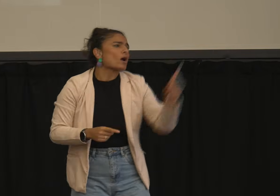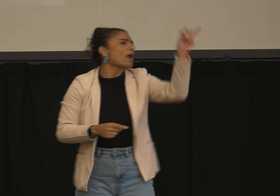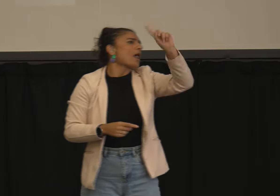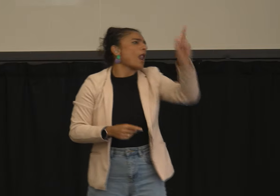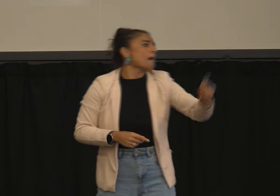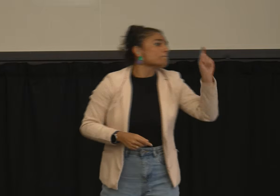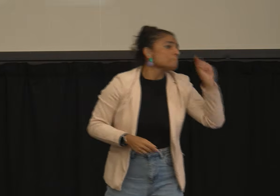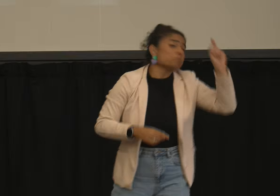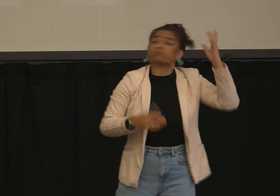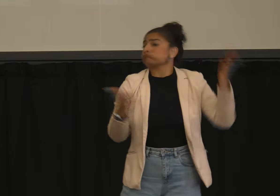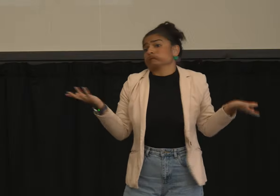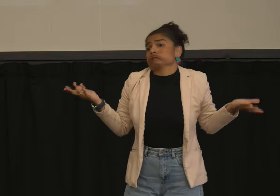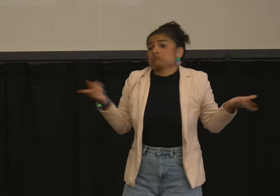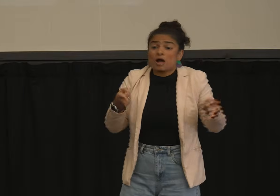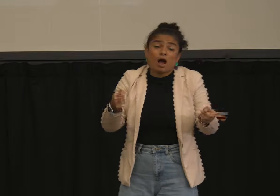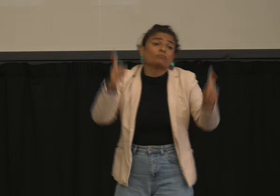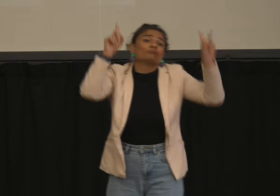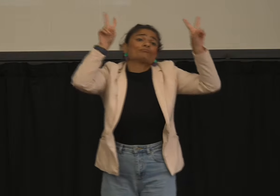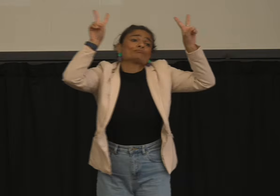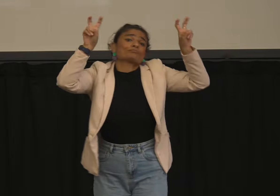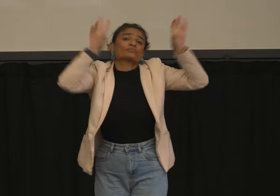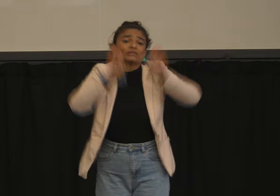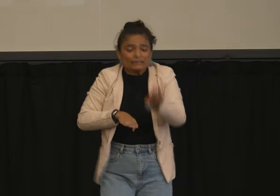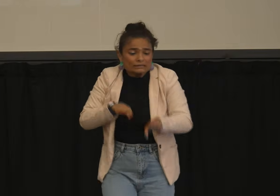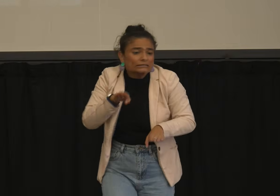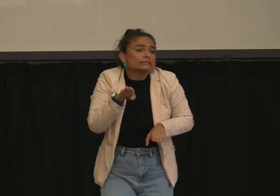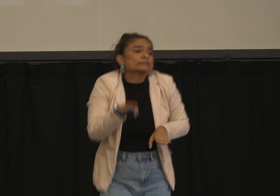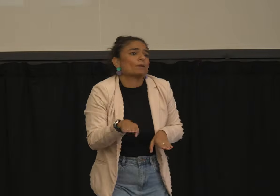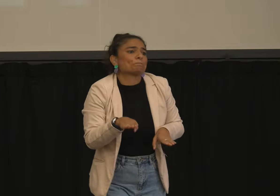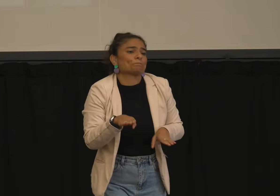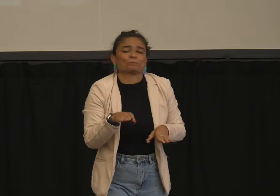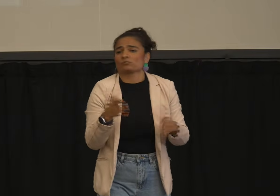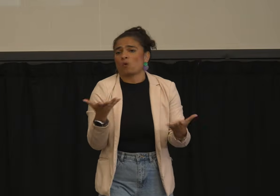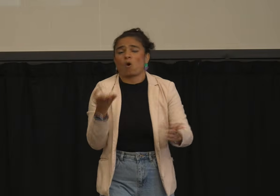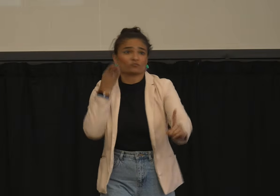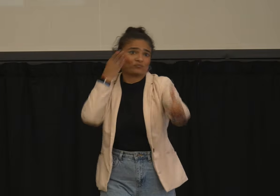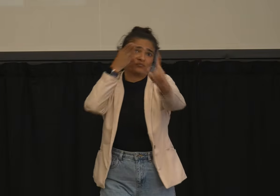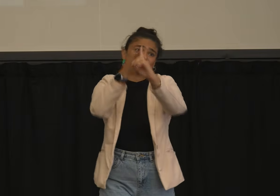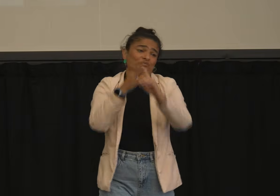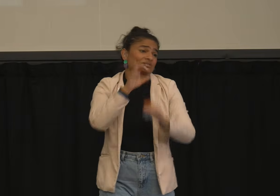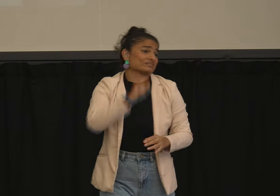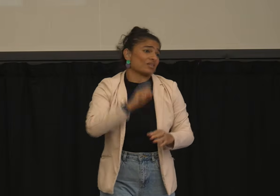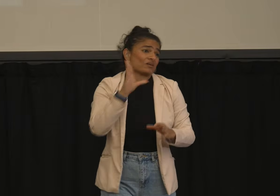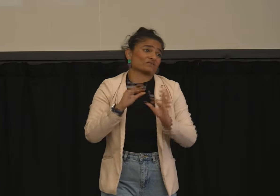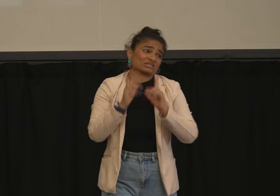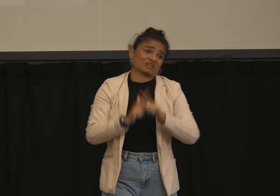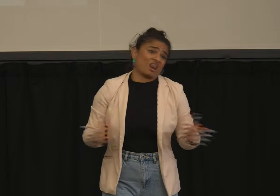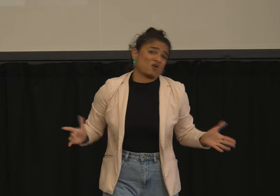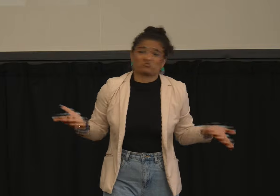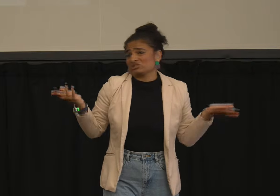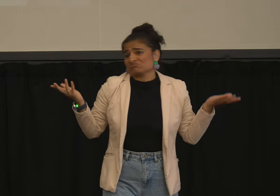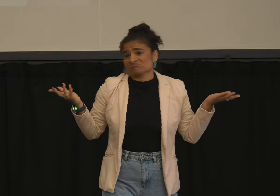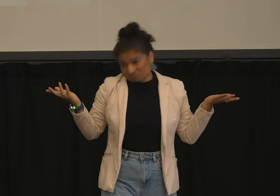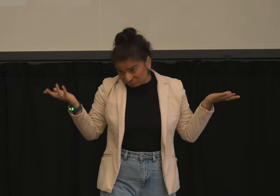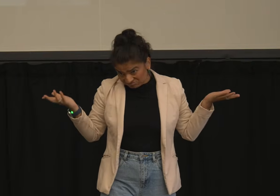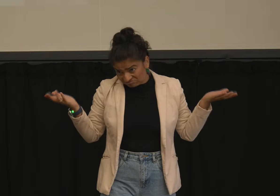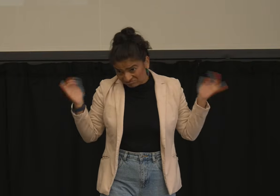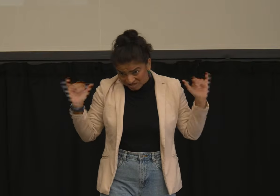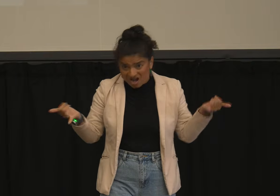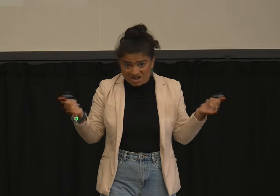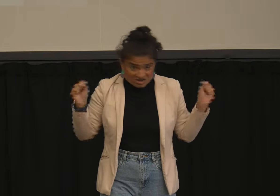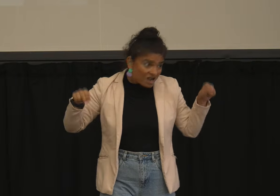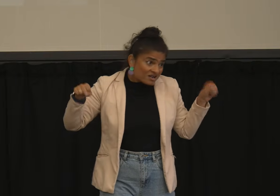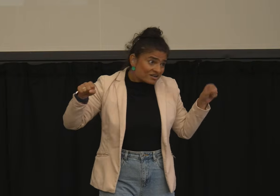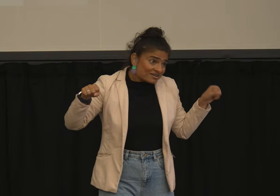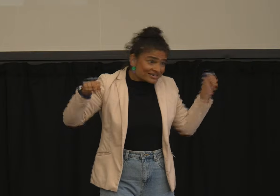into the bank, look for what you're looking for. You're looking for SASL material, you go into the bank. And so this is just one step forward to